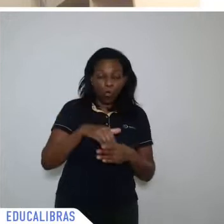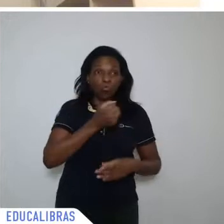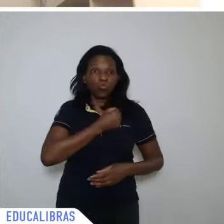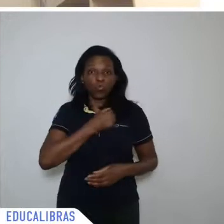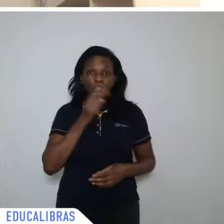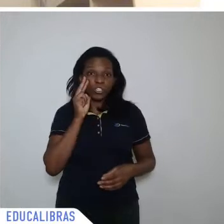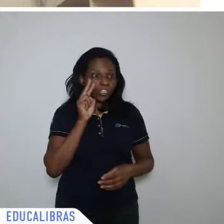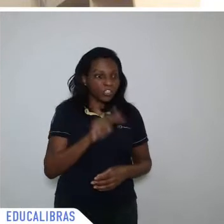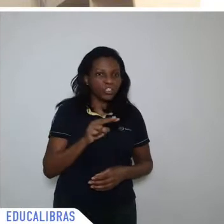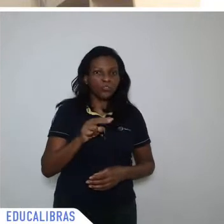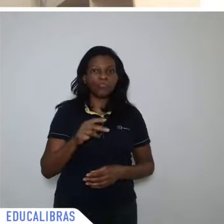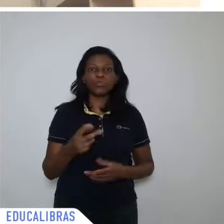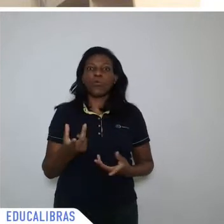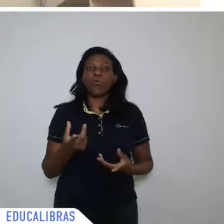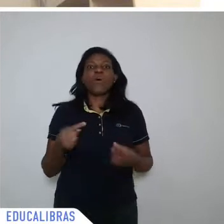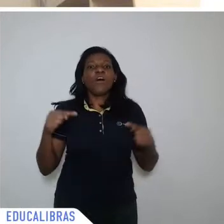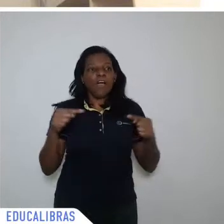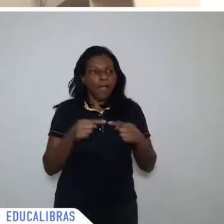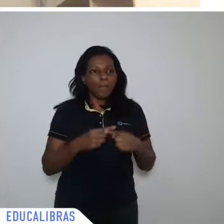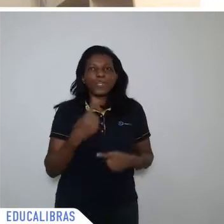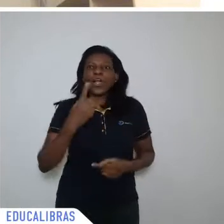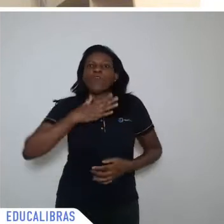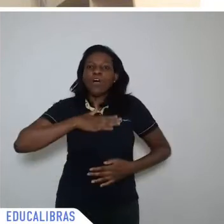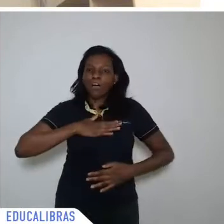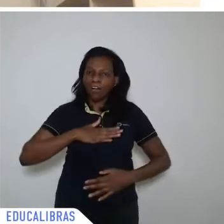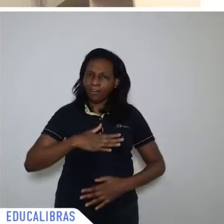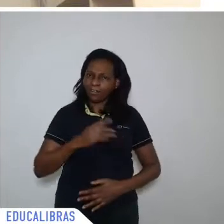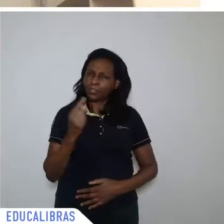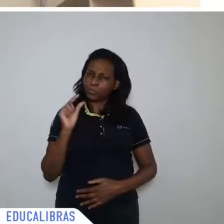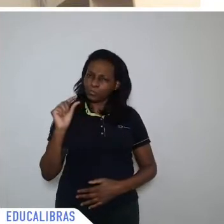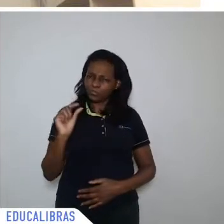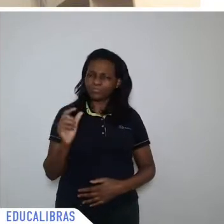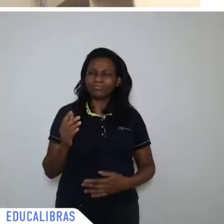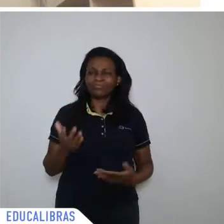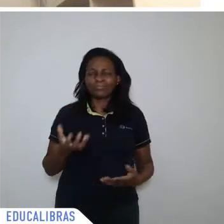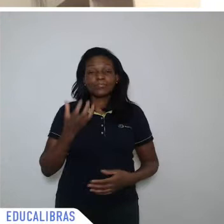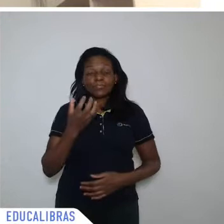result of the elections was a way we could